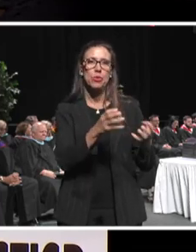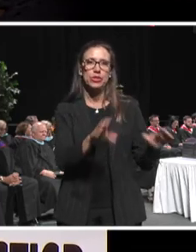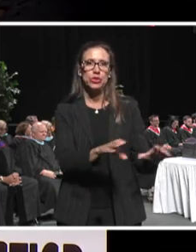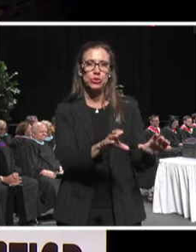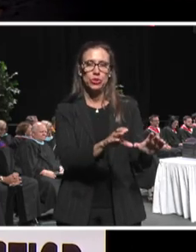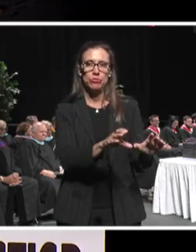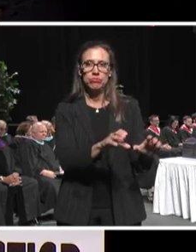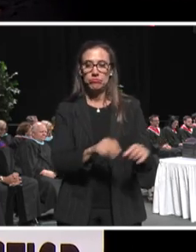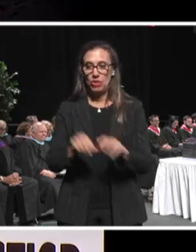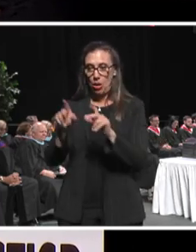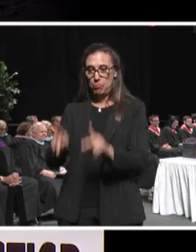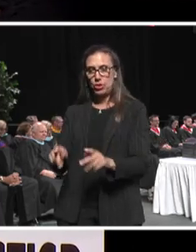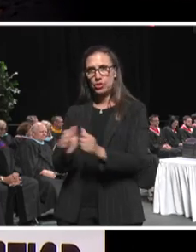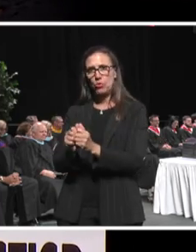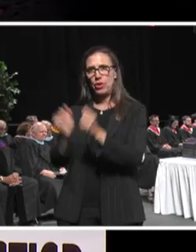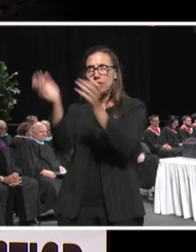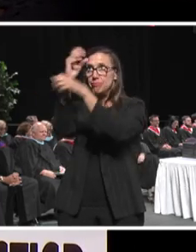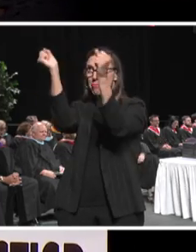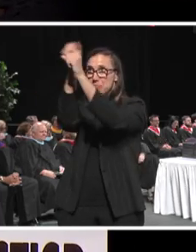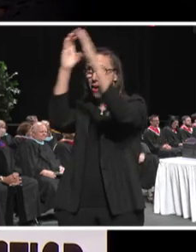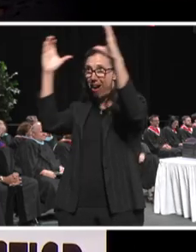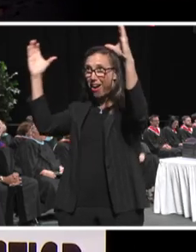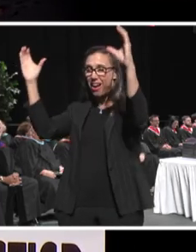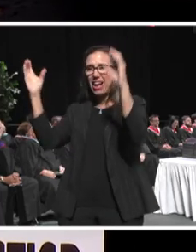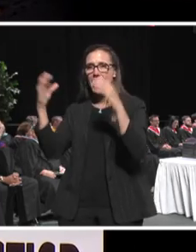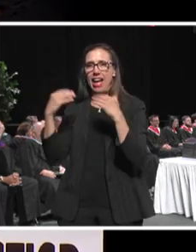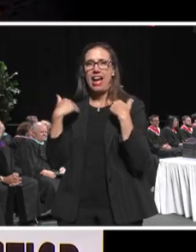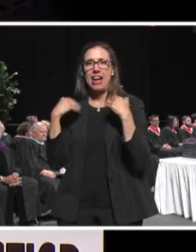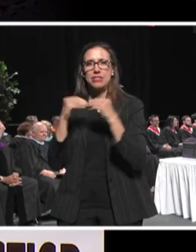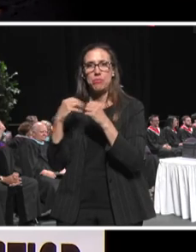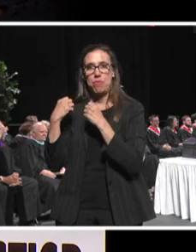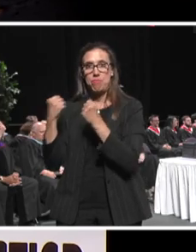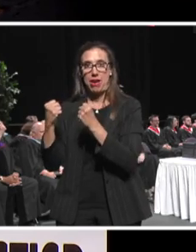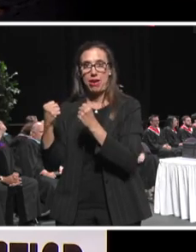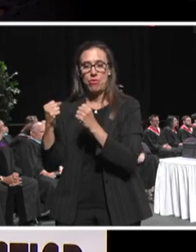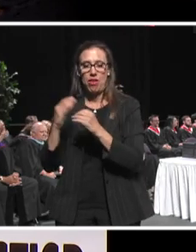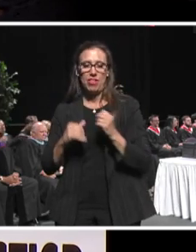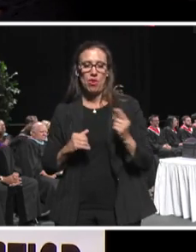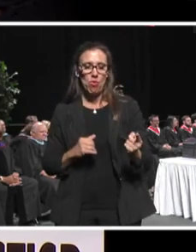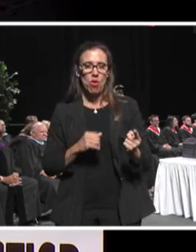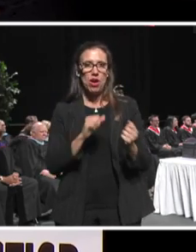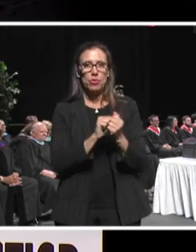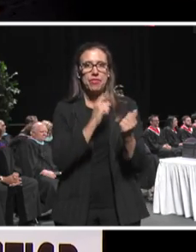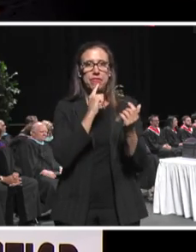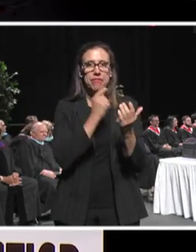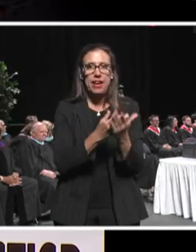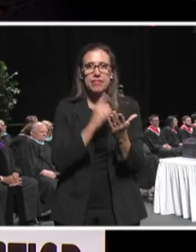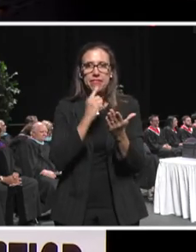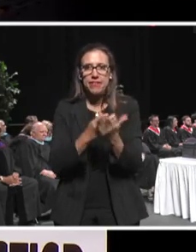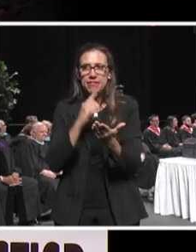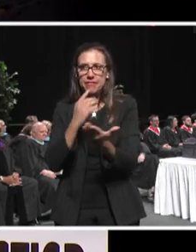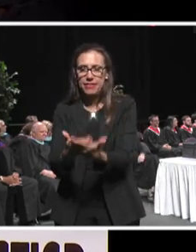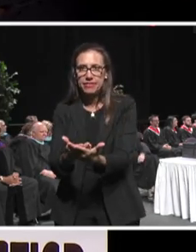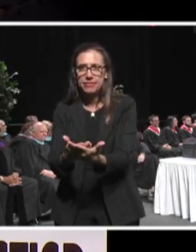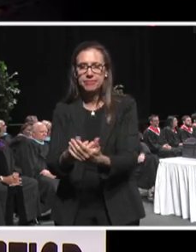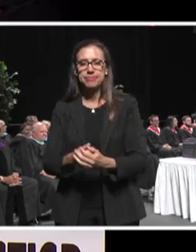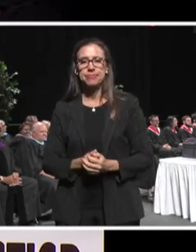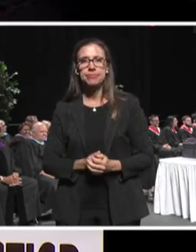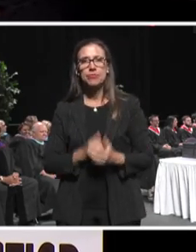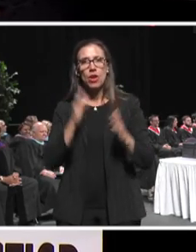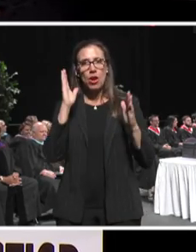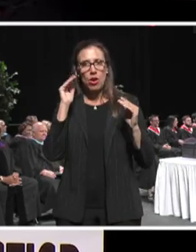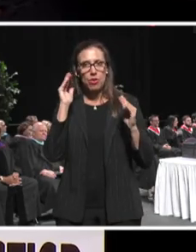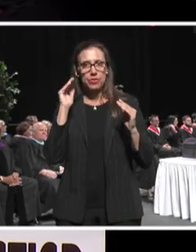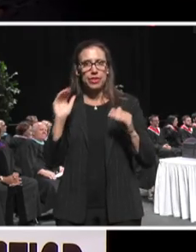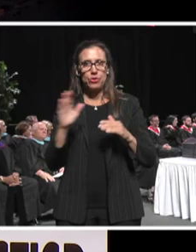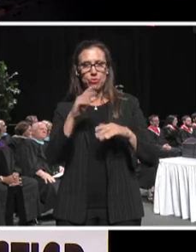A person with big dreams is more powerful than the one with all the facts." I hope that your time here at